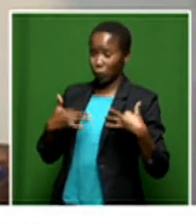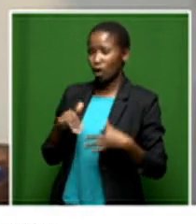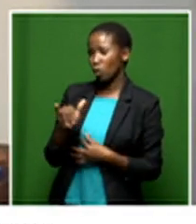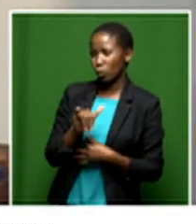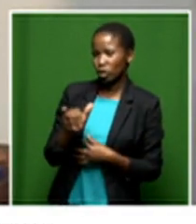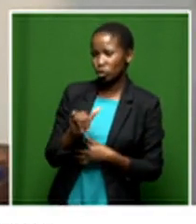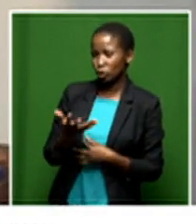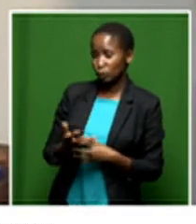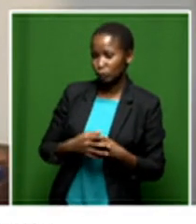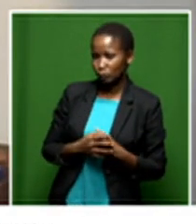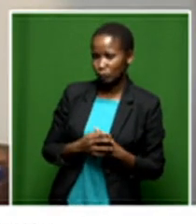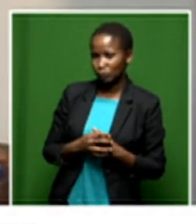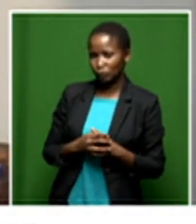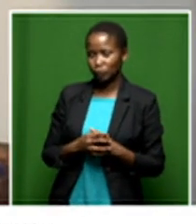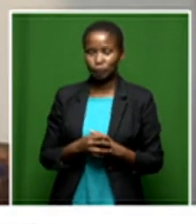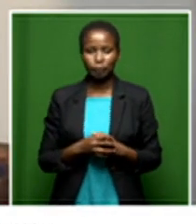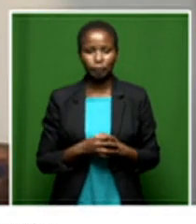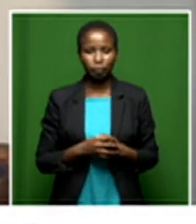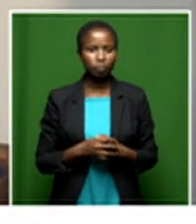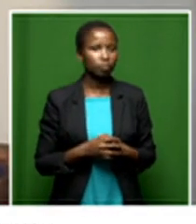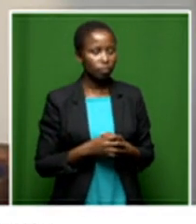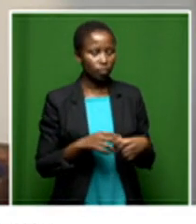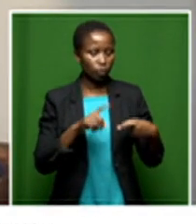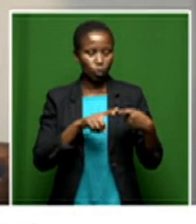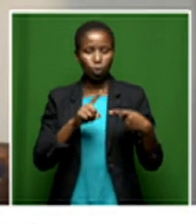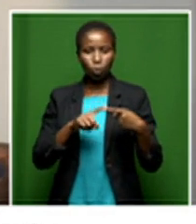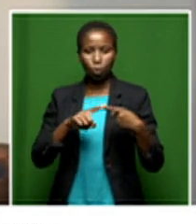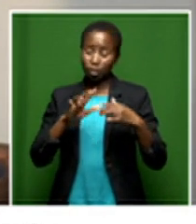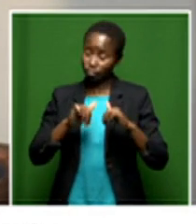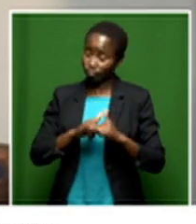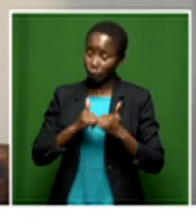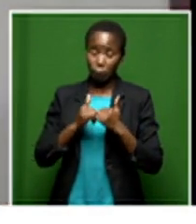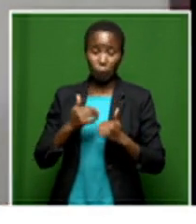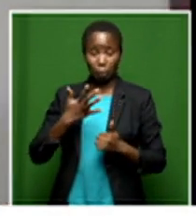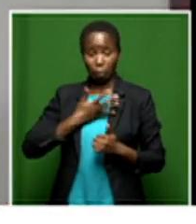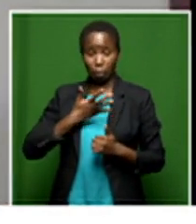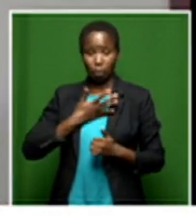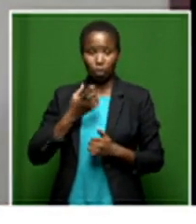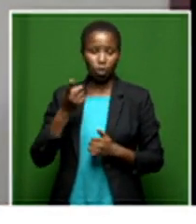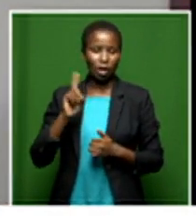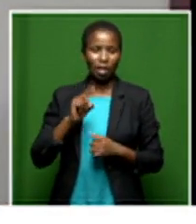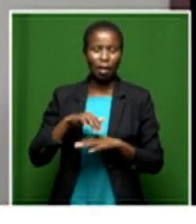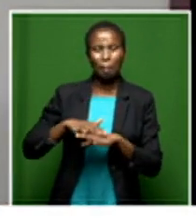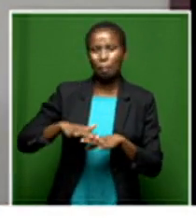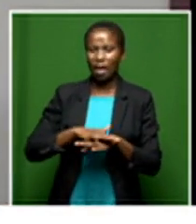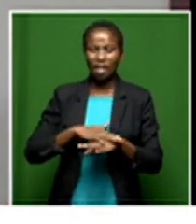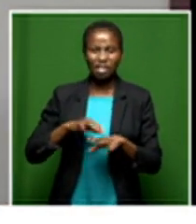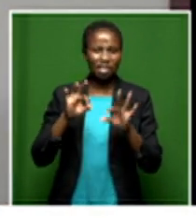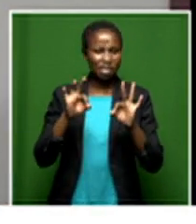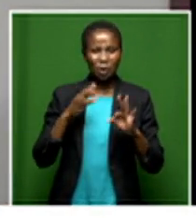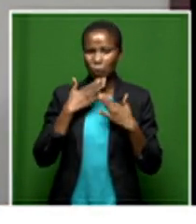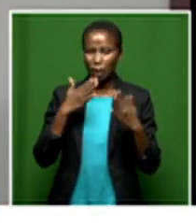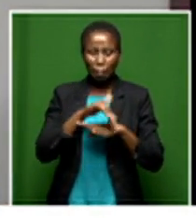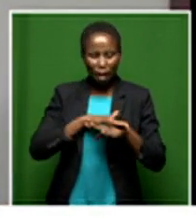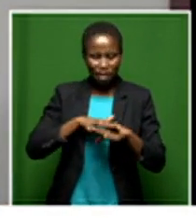10 days in office. One of the most glaring one for me was that the basics were not in place. So what I mean